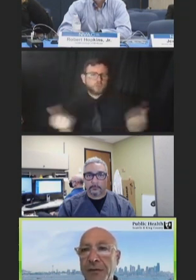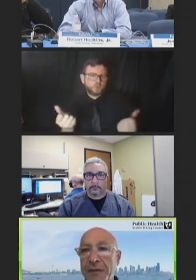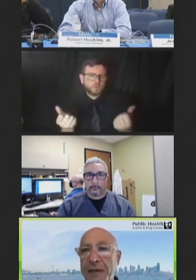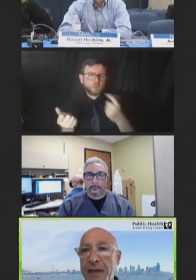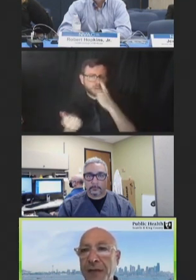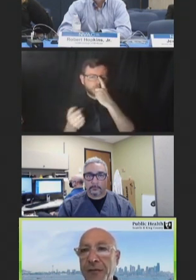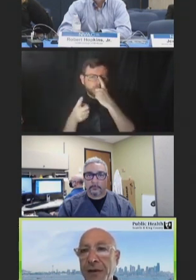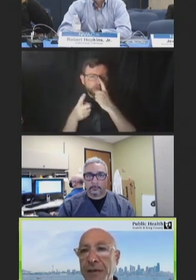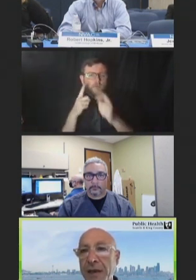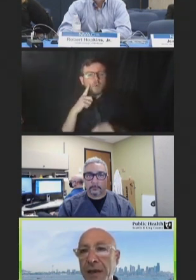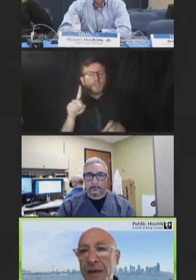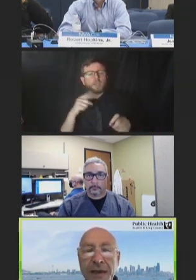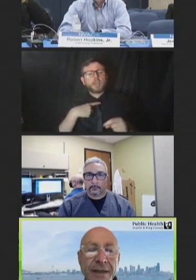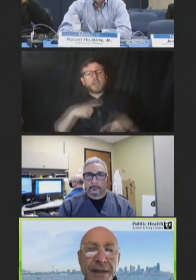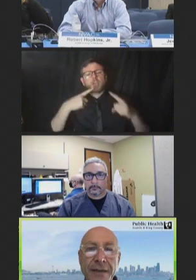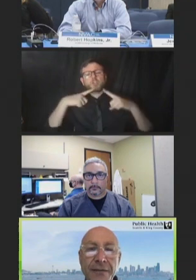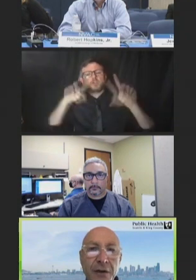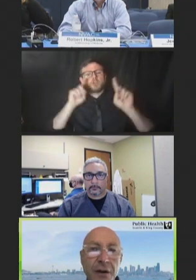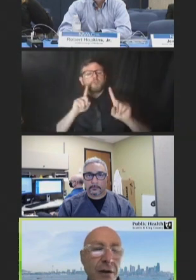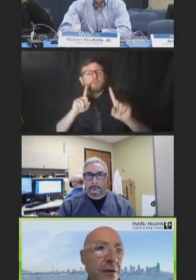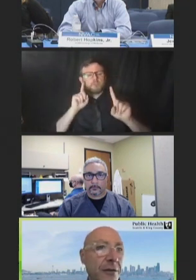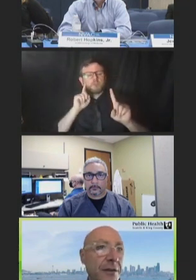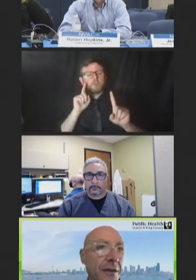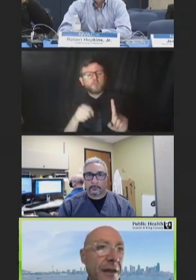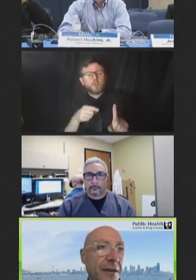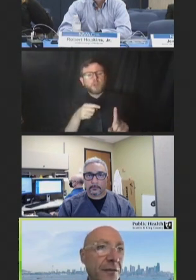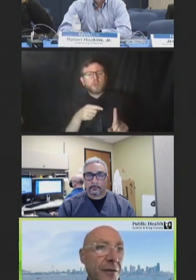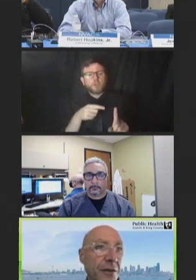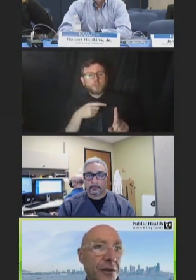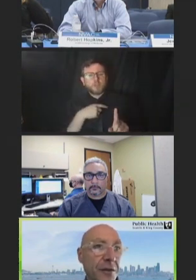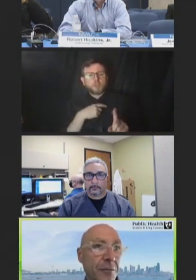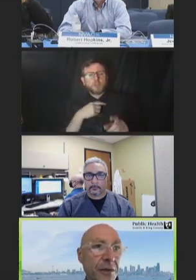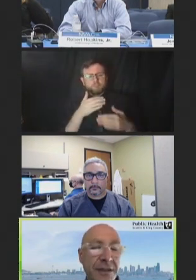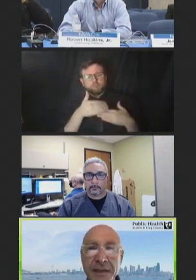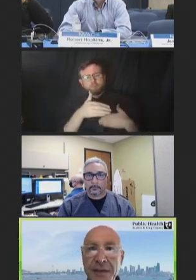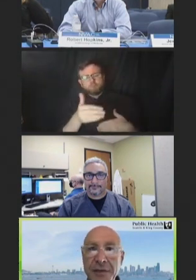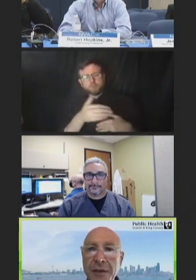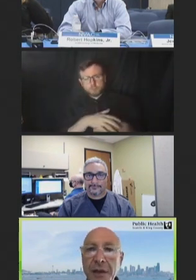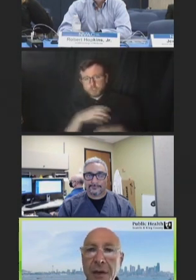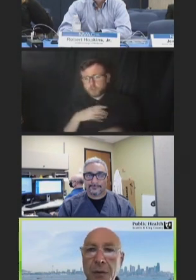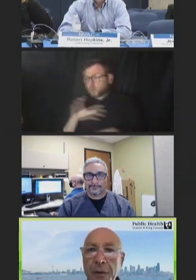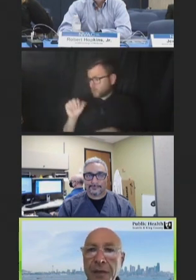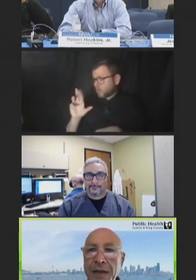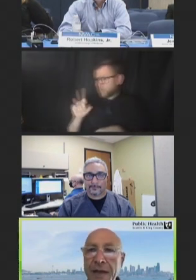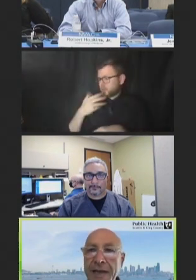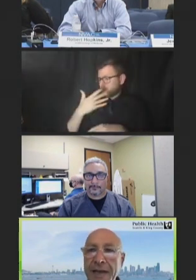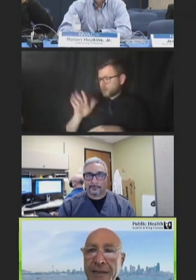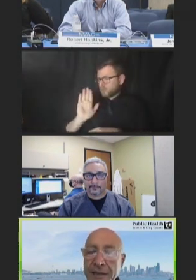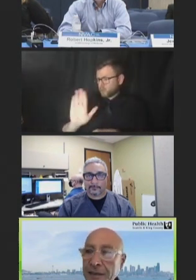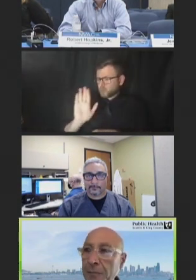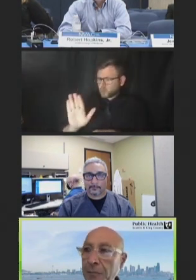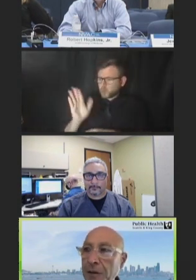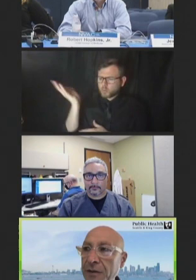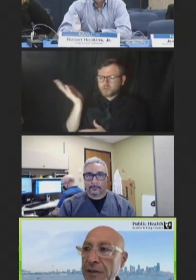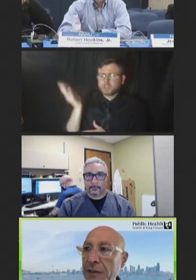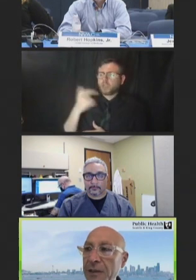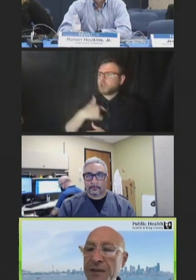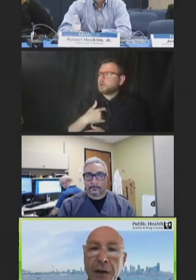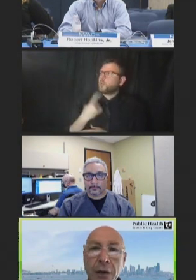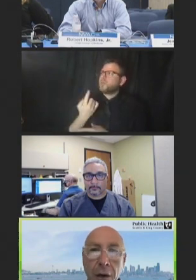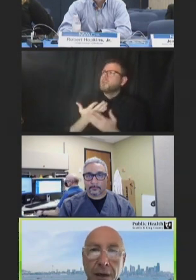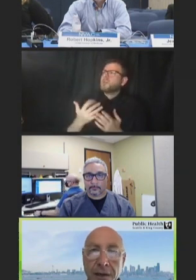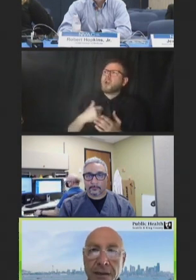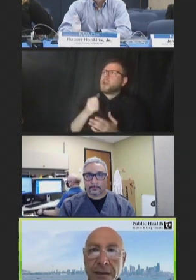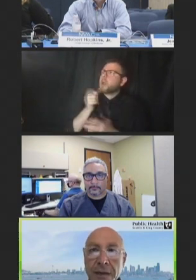you have set out for us. And then for Carlos, thank you for your presentation. One thing I hadn't considered previously was